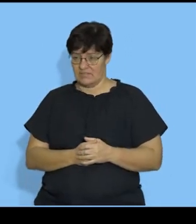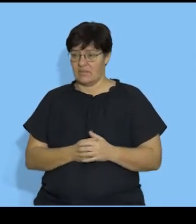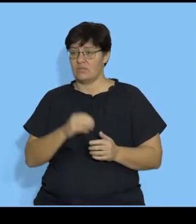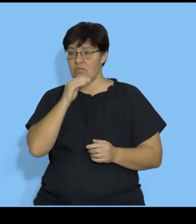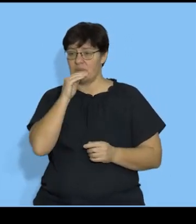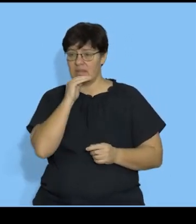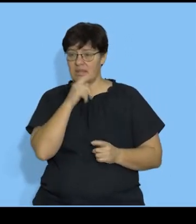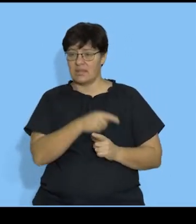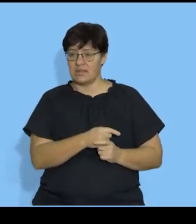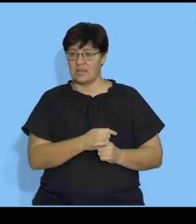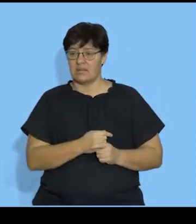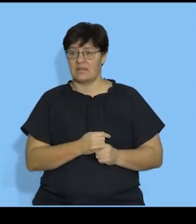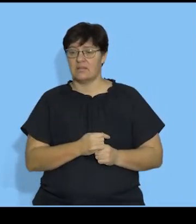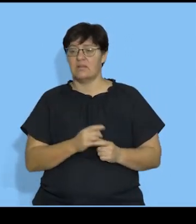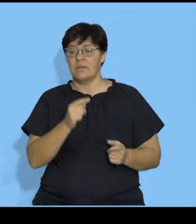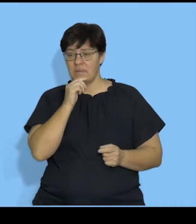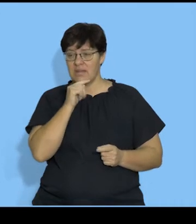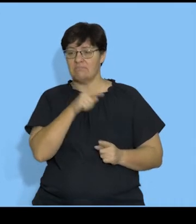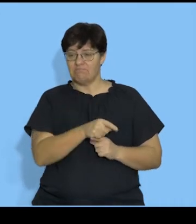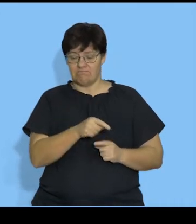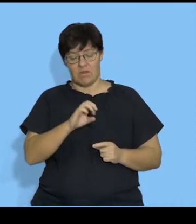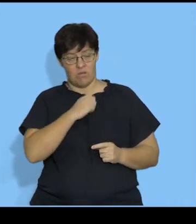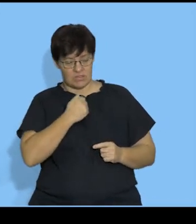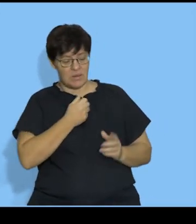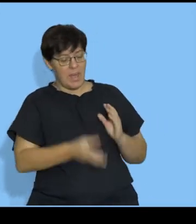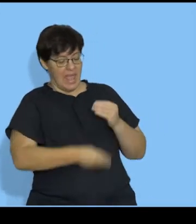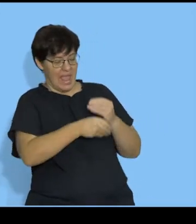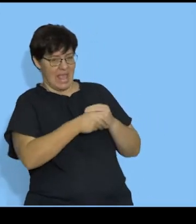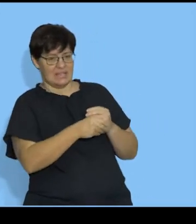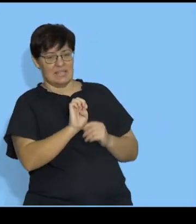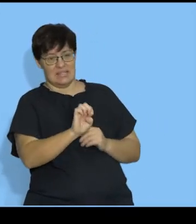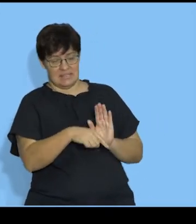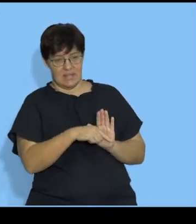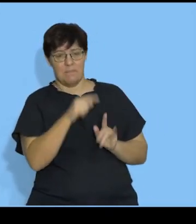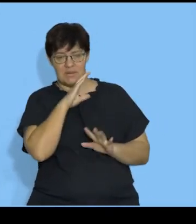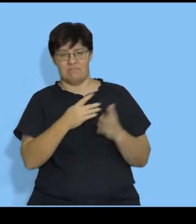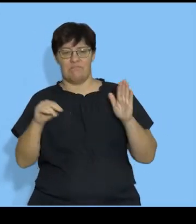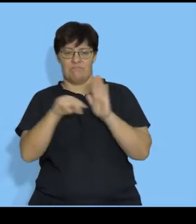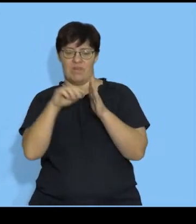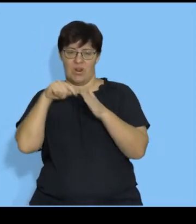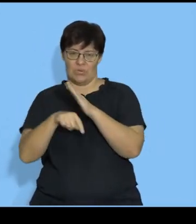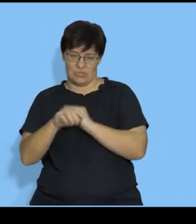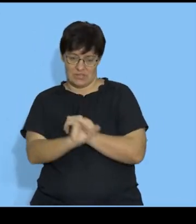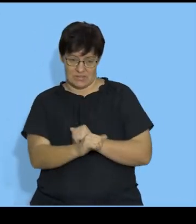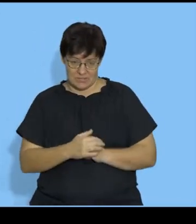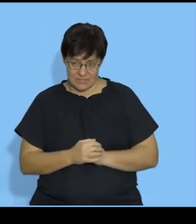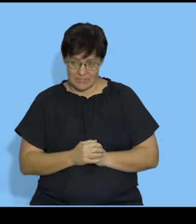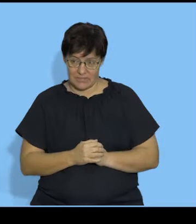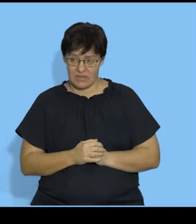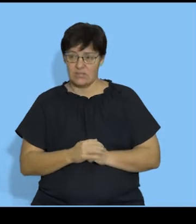has to do with gain of electrons. All right. And then again, we are saying that magnesium has